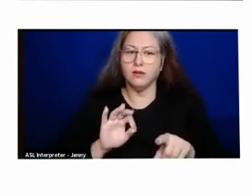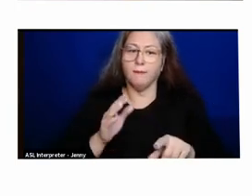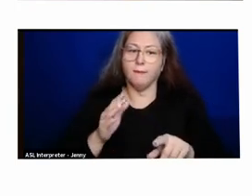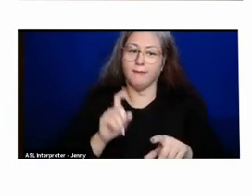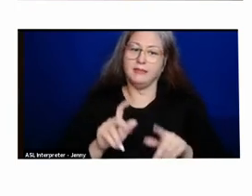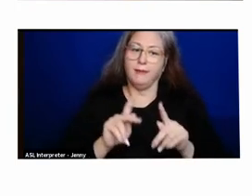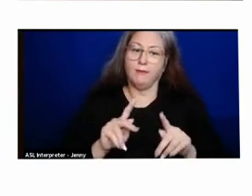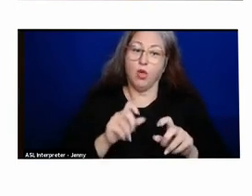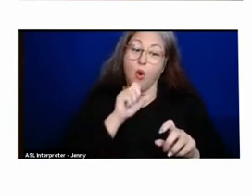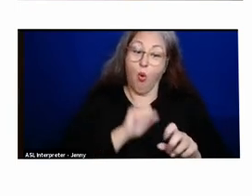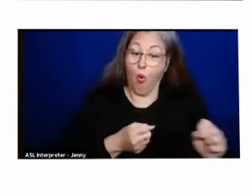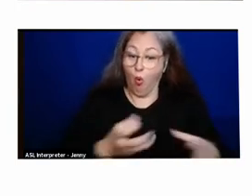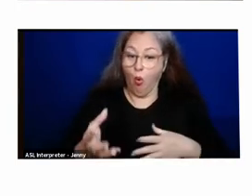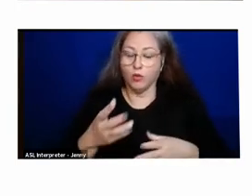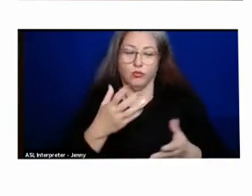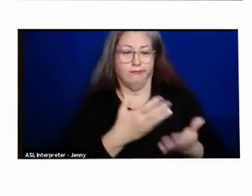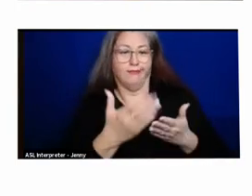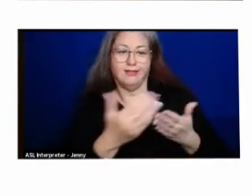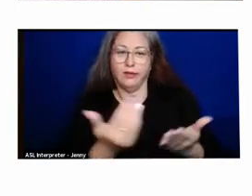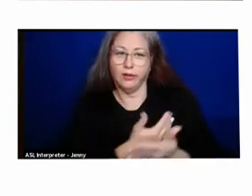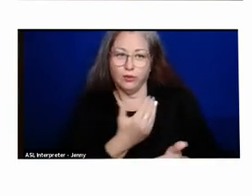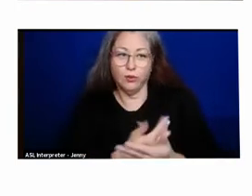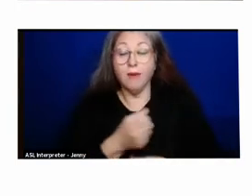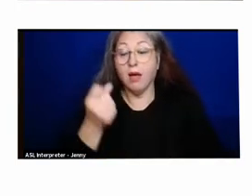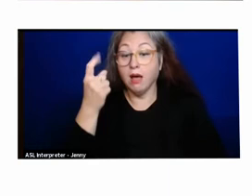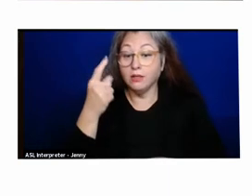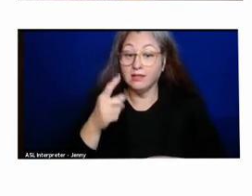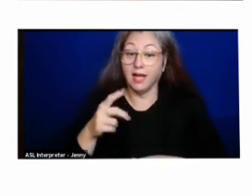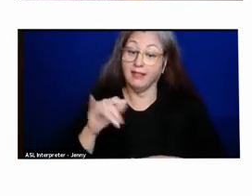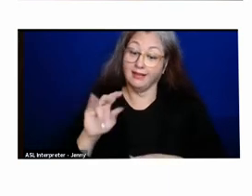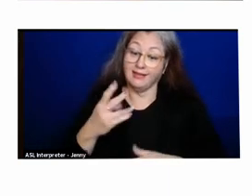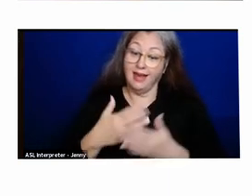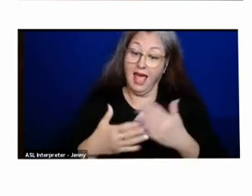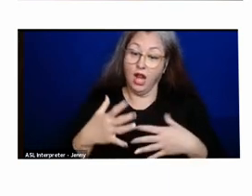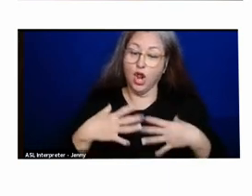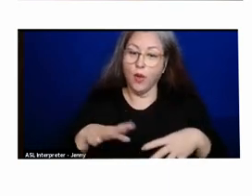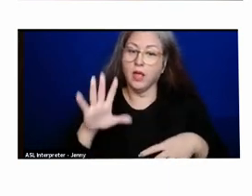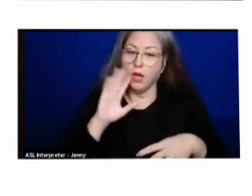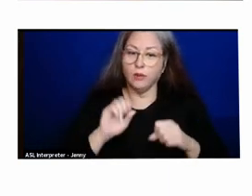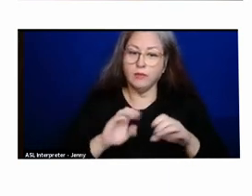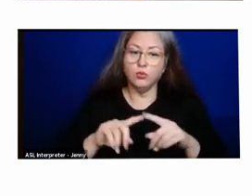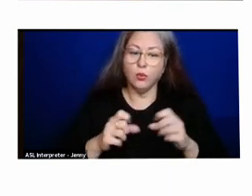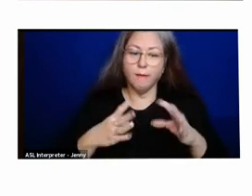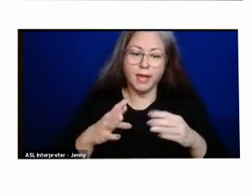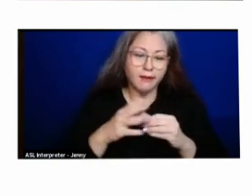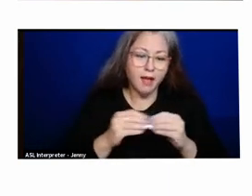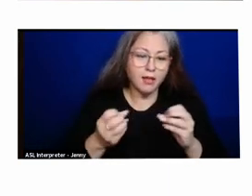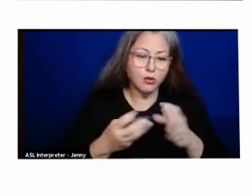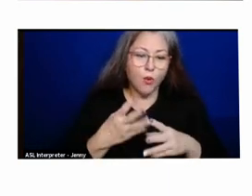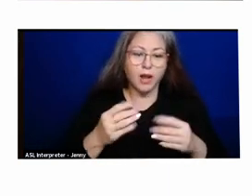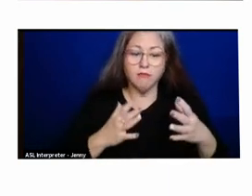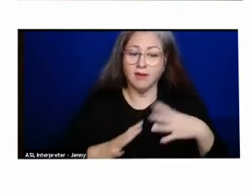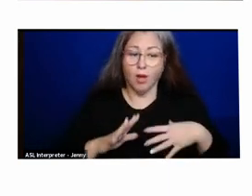what this means for Ghana, I want to highlight the fact that secondhand clothing is often exported to major cotton-growing and garment-producing